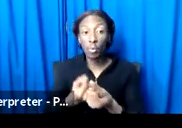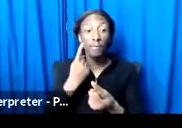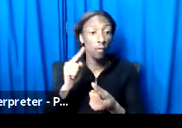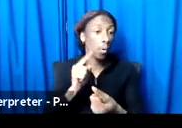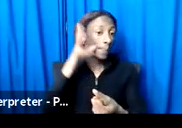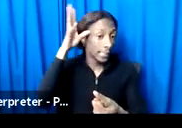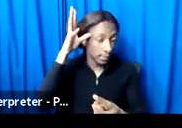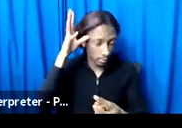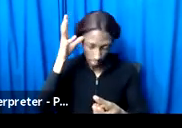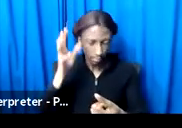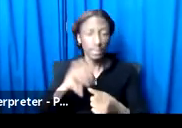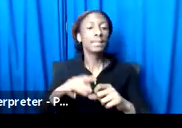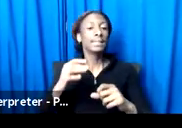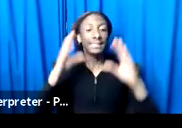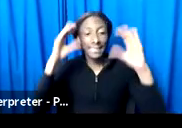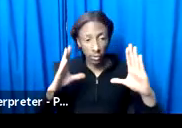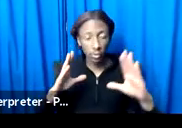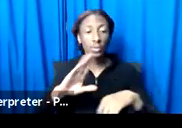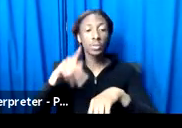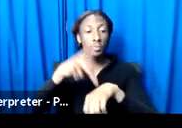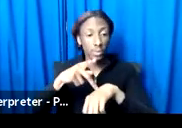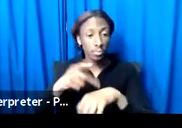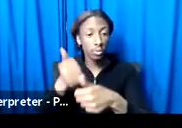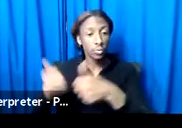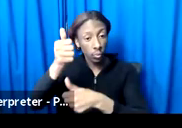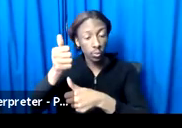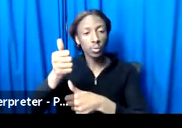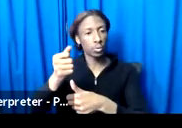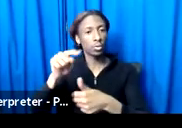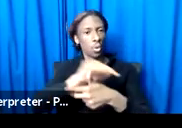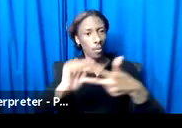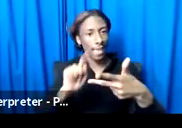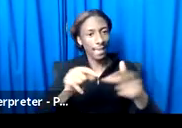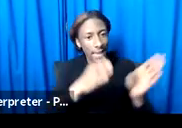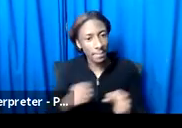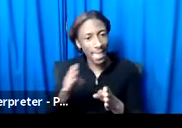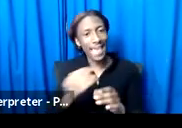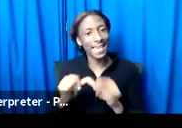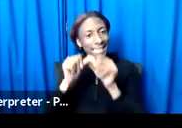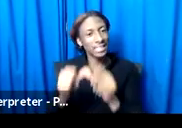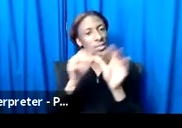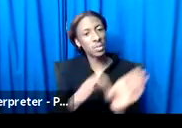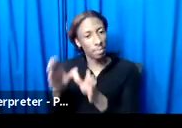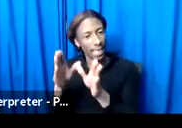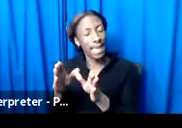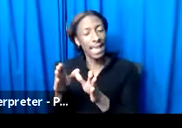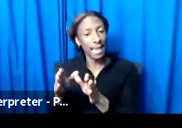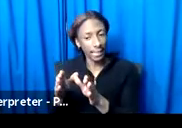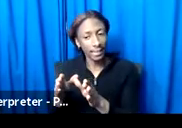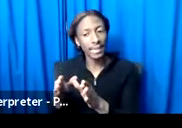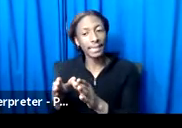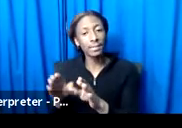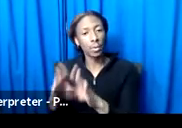for principals, for superintendents, so that they can continue to plan accordingly on the reopening of